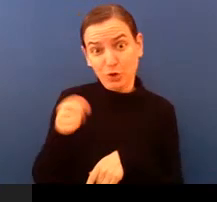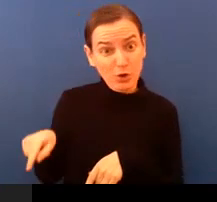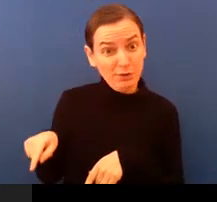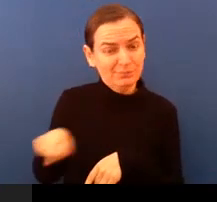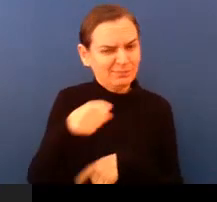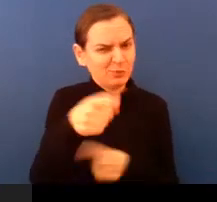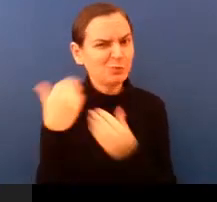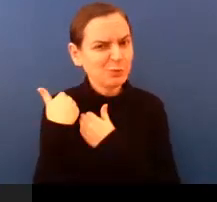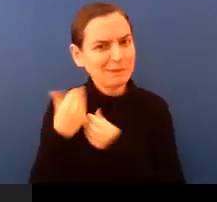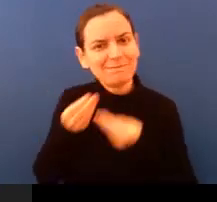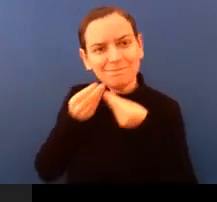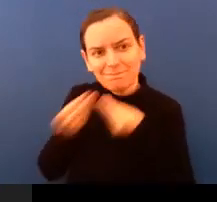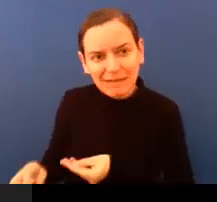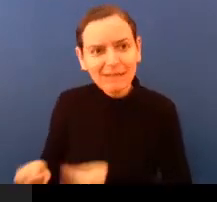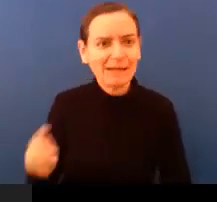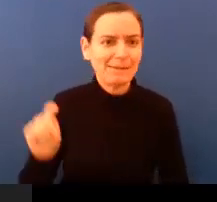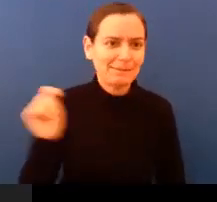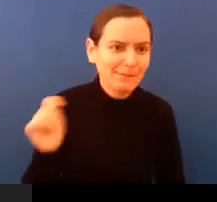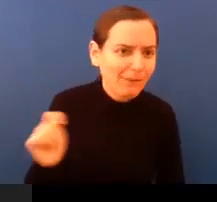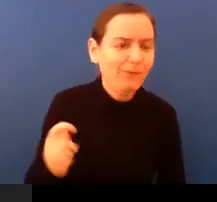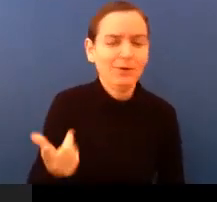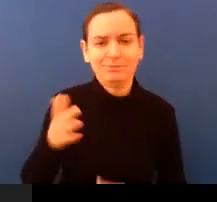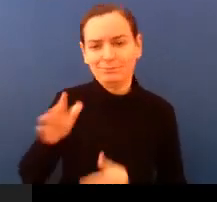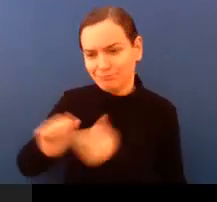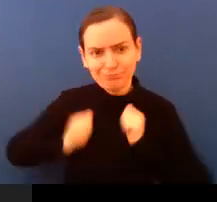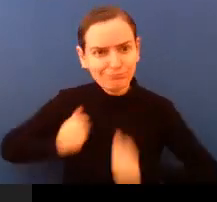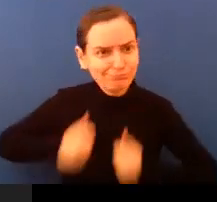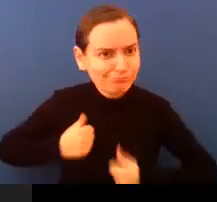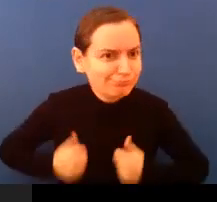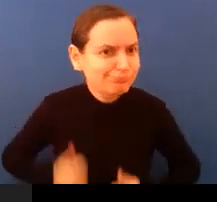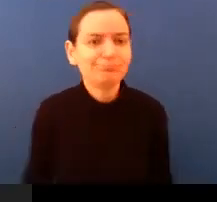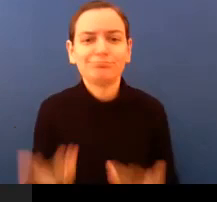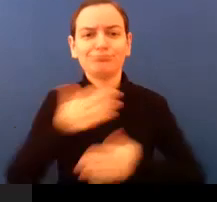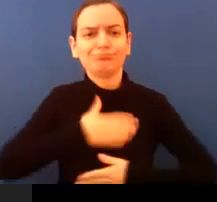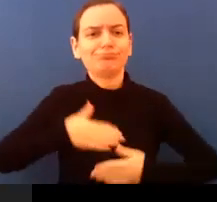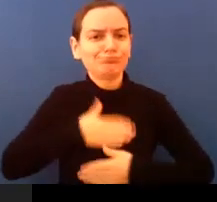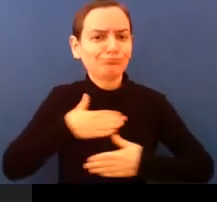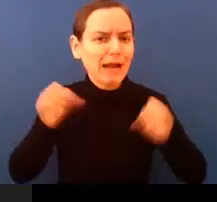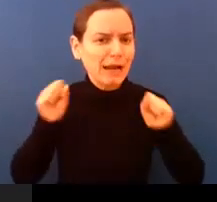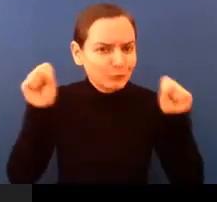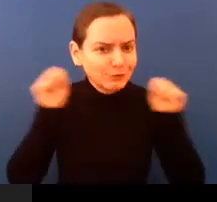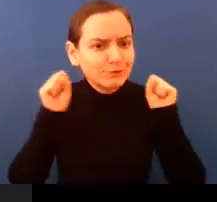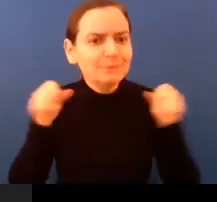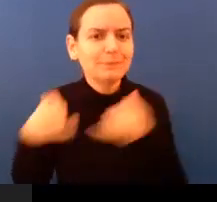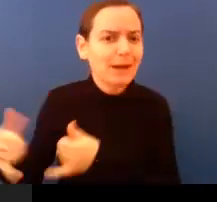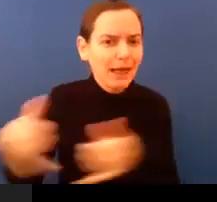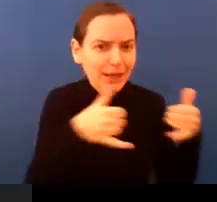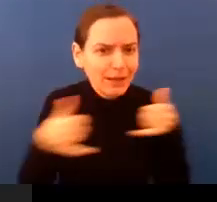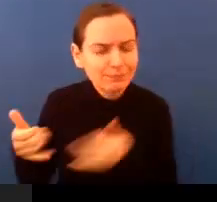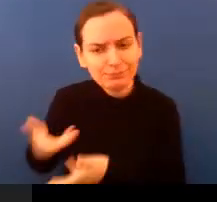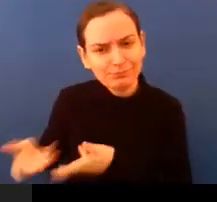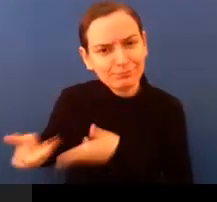grooming, parking, just taking the dog out to do its business, and recreational activities for the